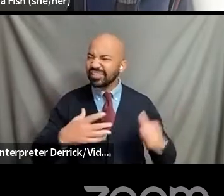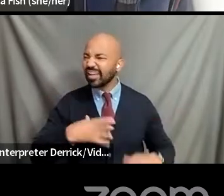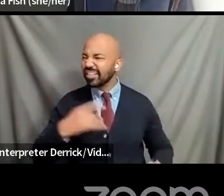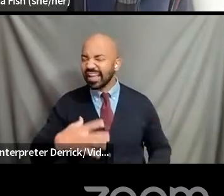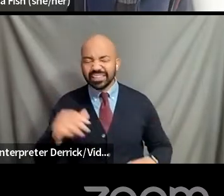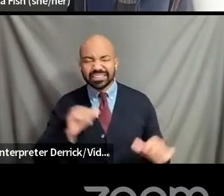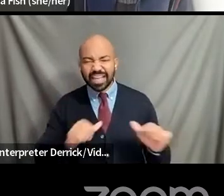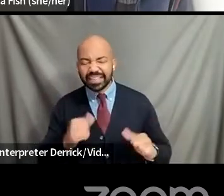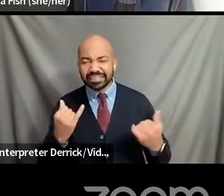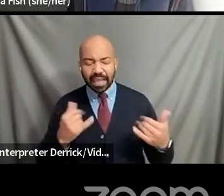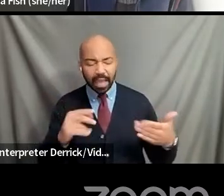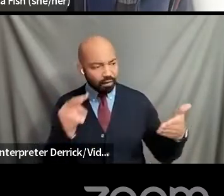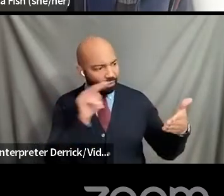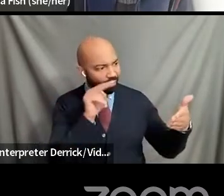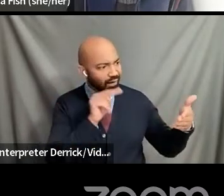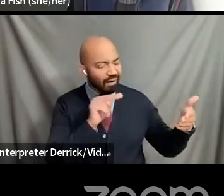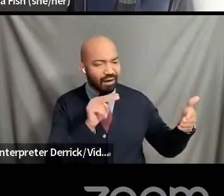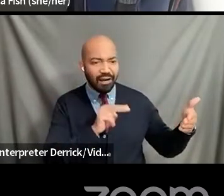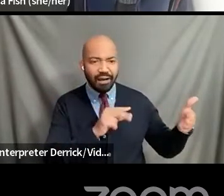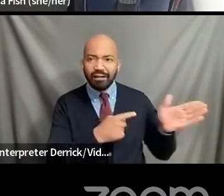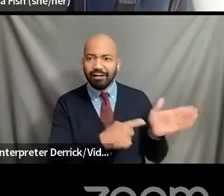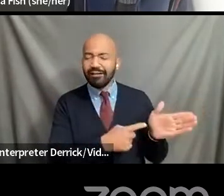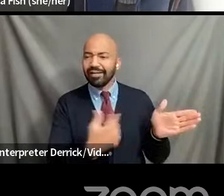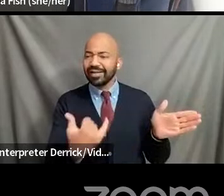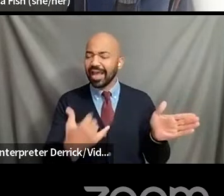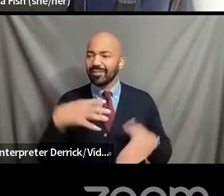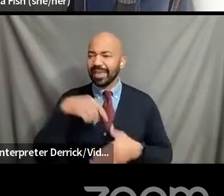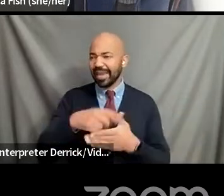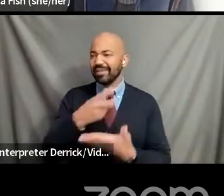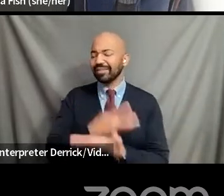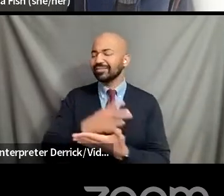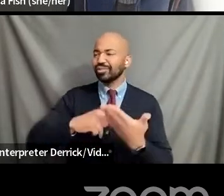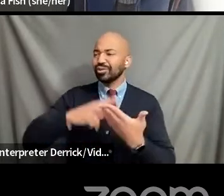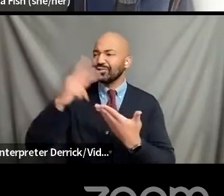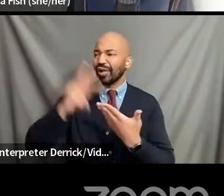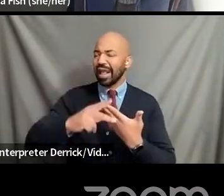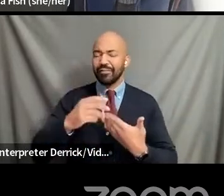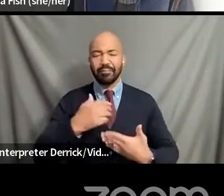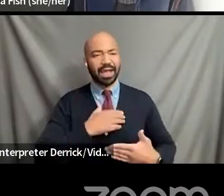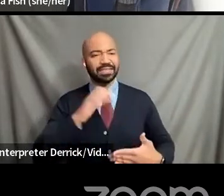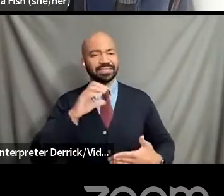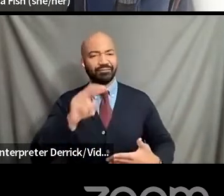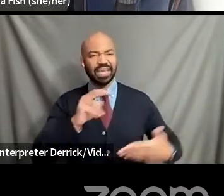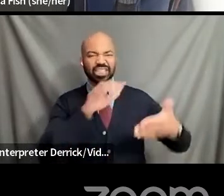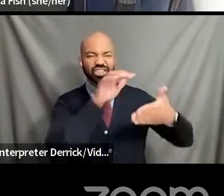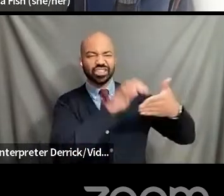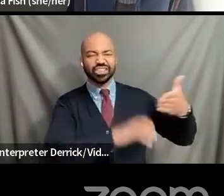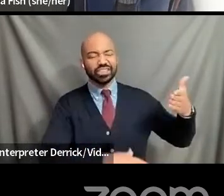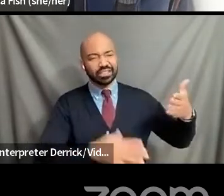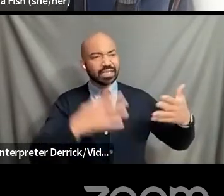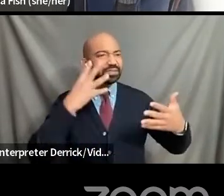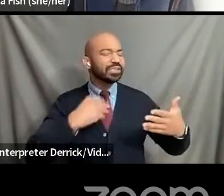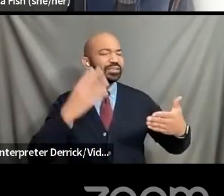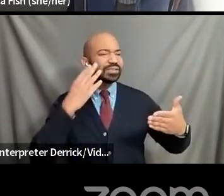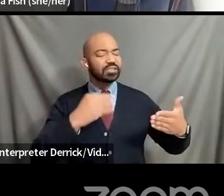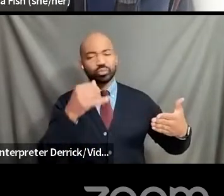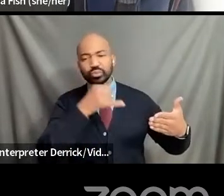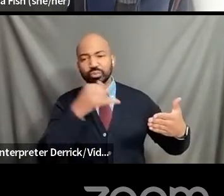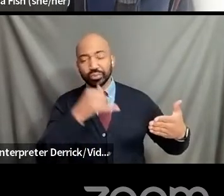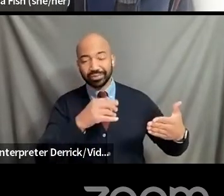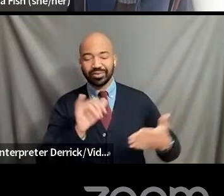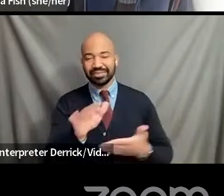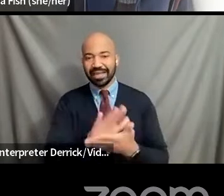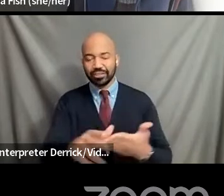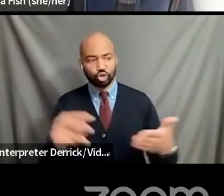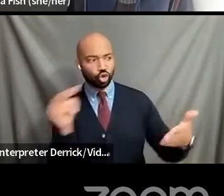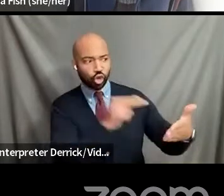and now I'm be able to be in like a funded master's program. It's really nice to have and go back and reflect.